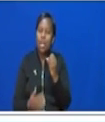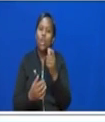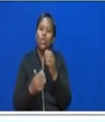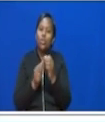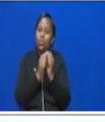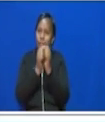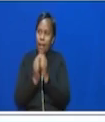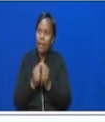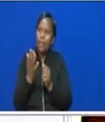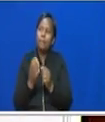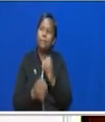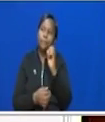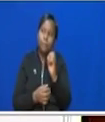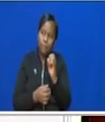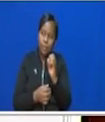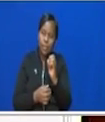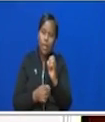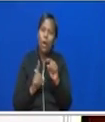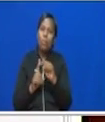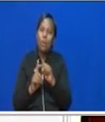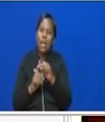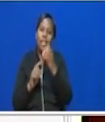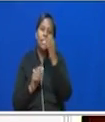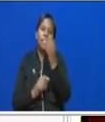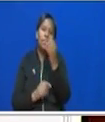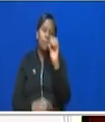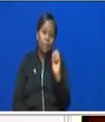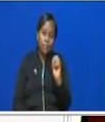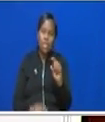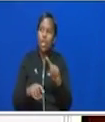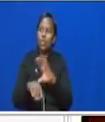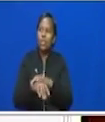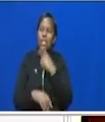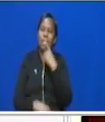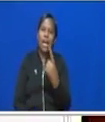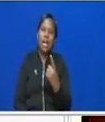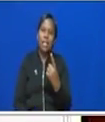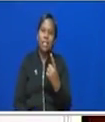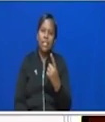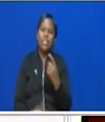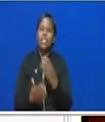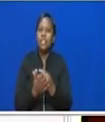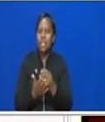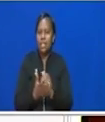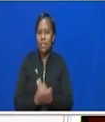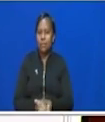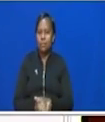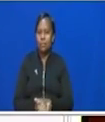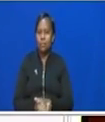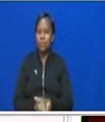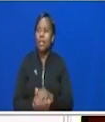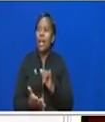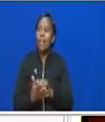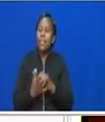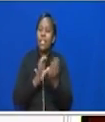together. That is 50 plus 50 to get 100 shillings. So that